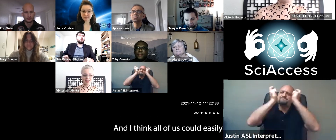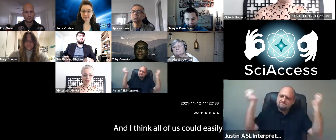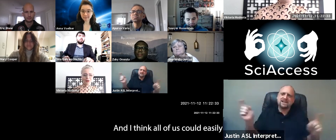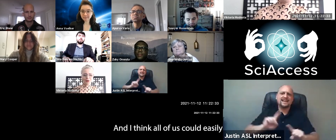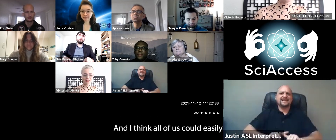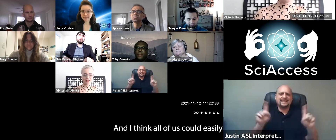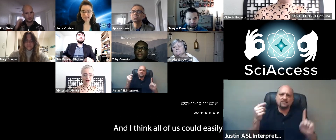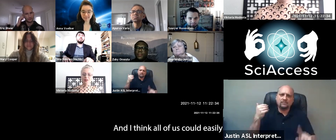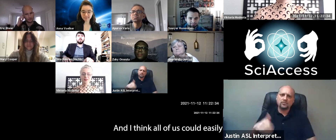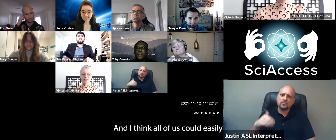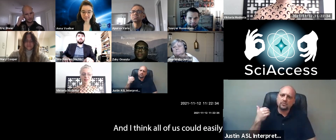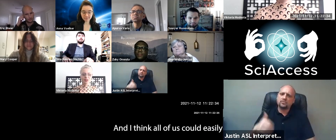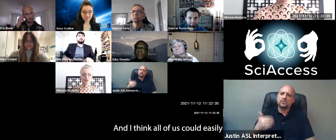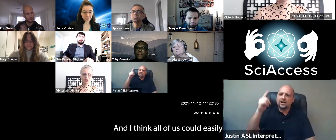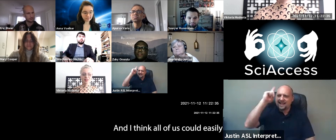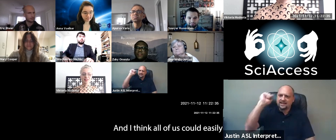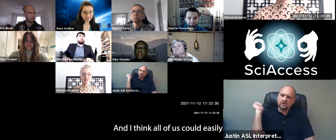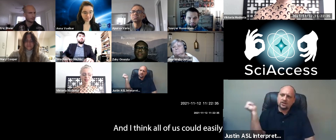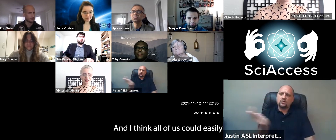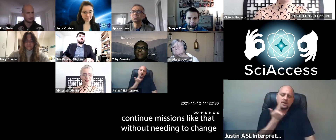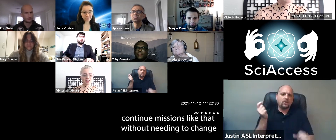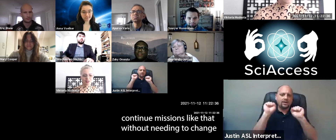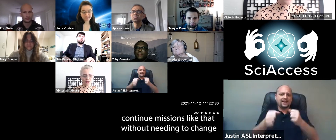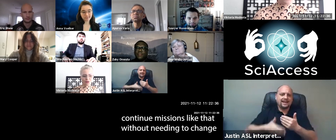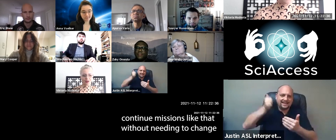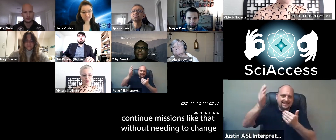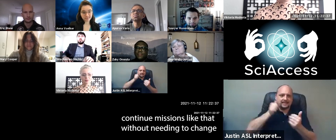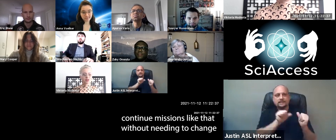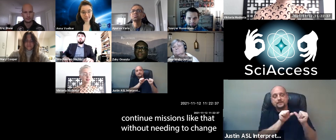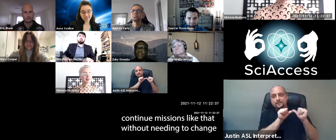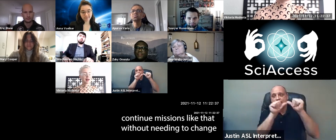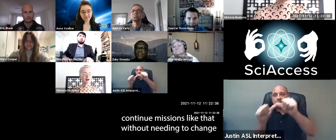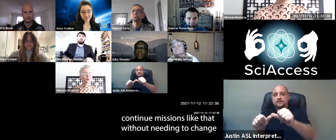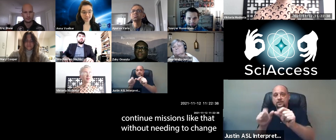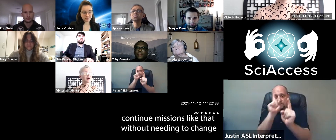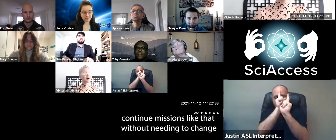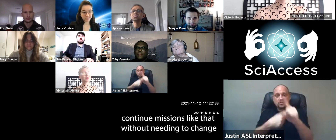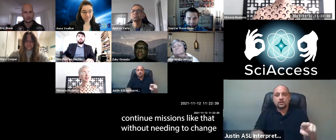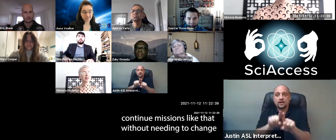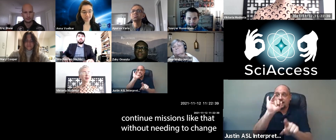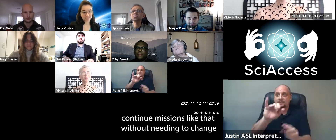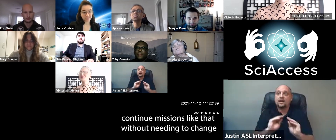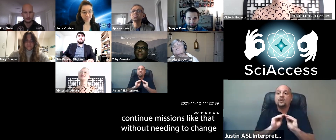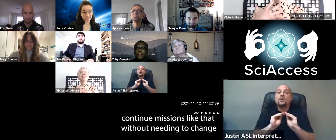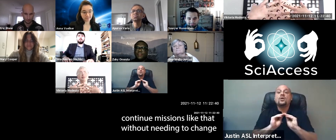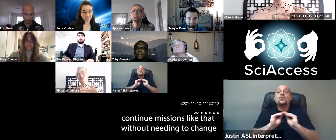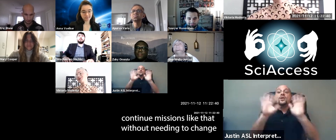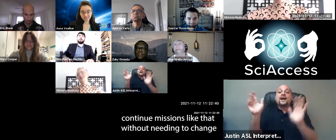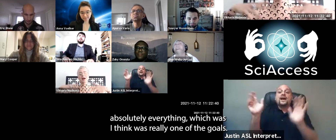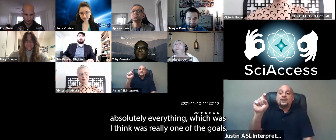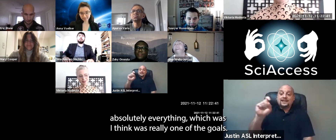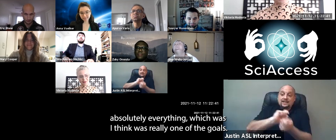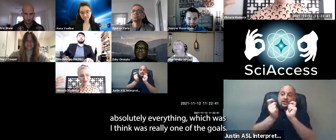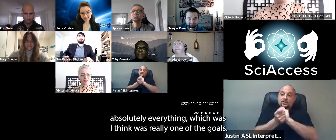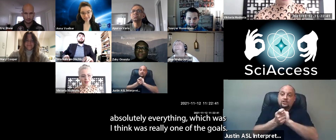And, I think all of us could easily continue missions like that without, needing to